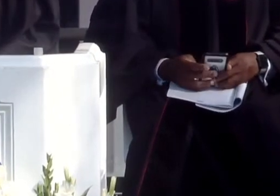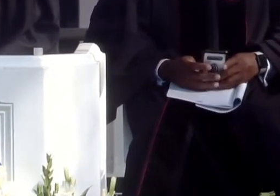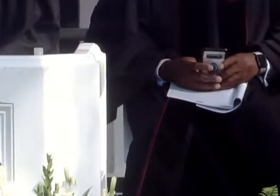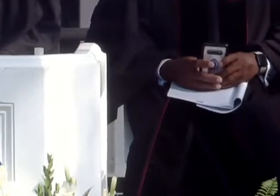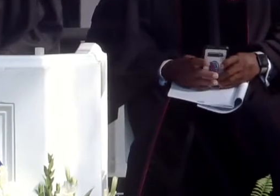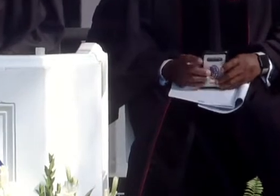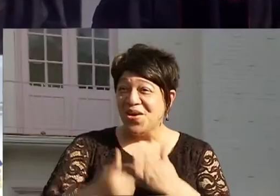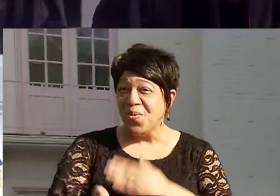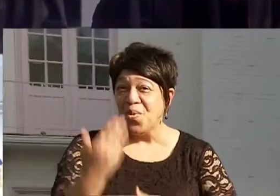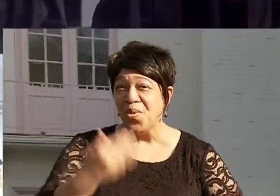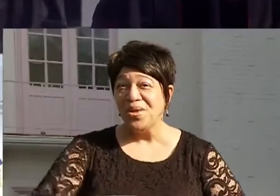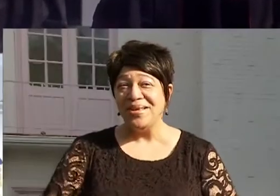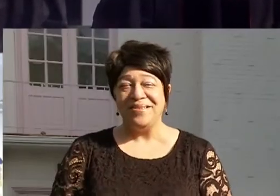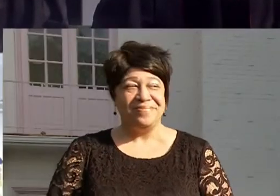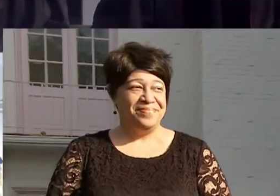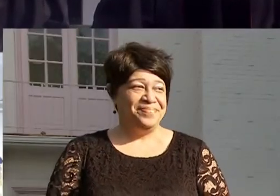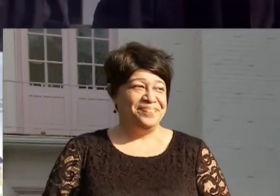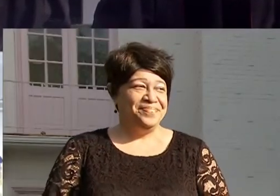Good morning.